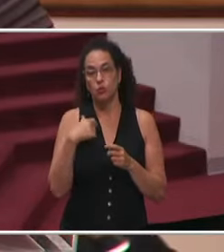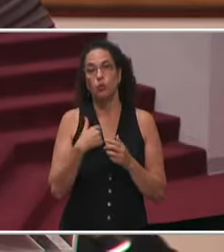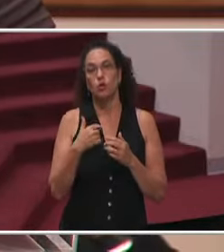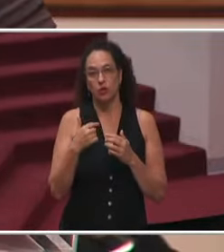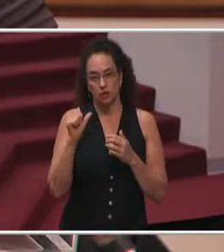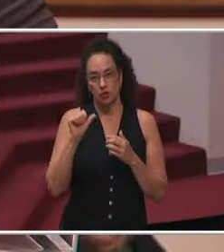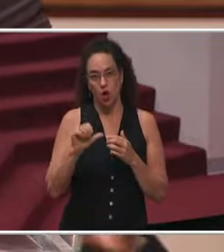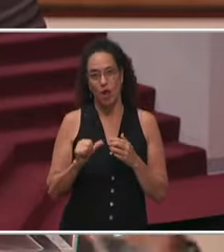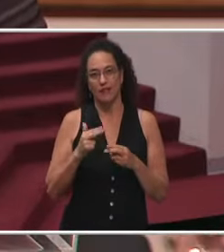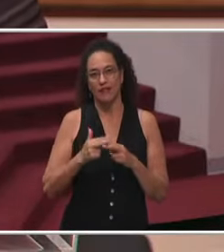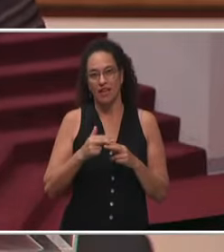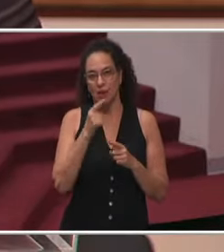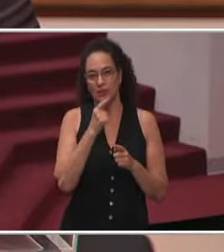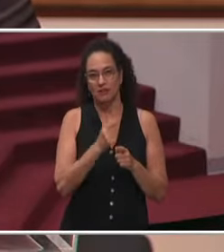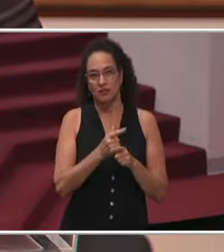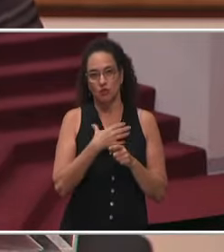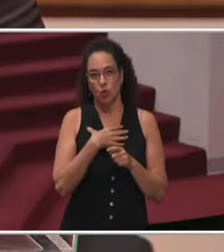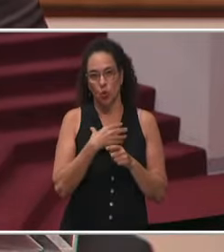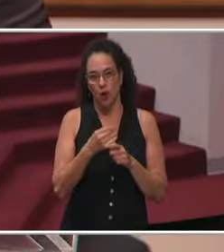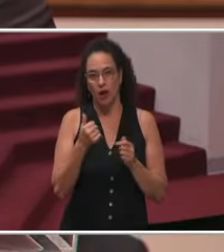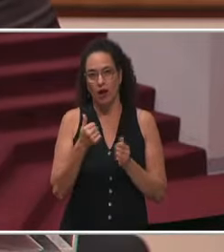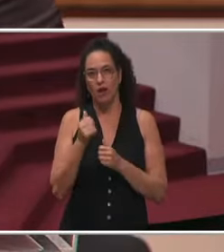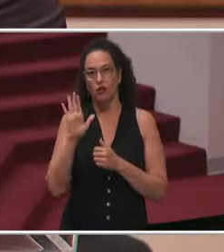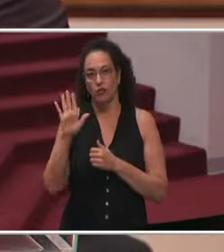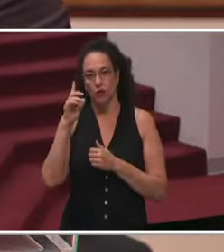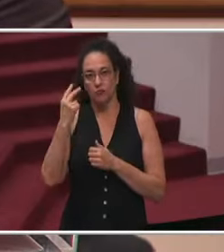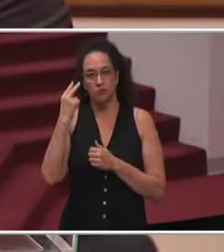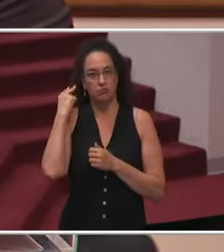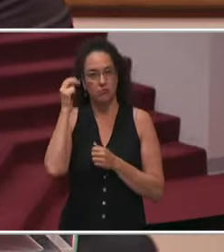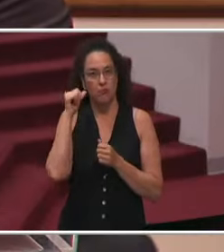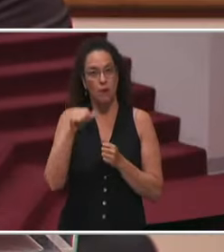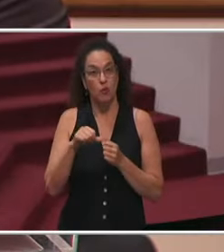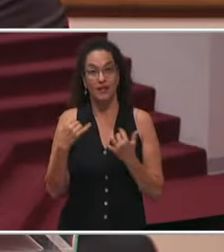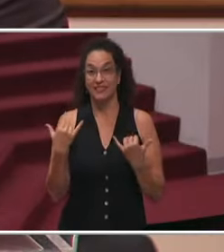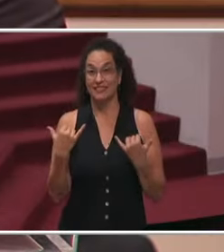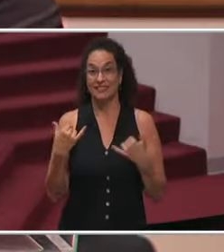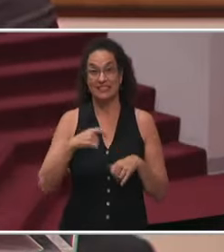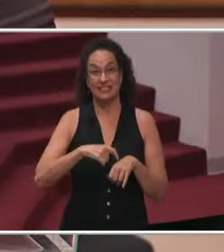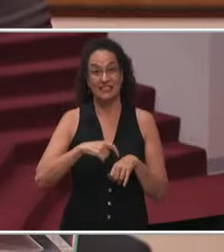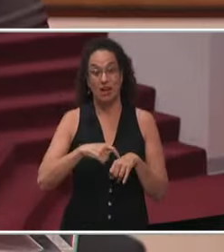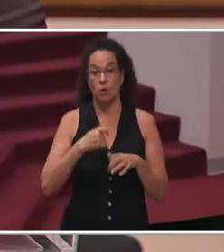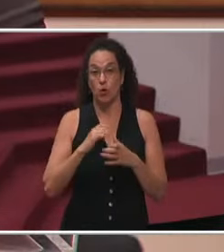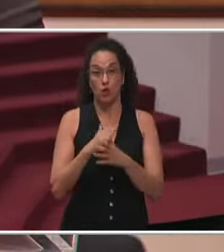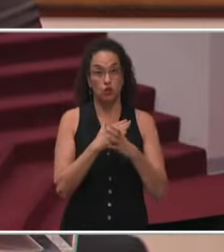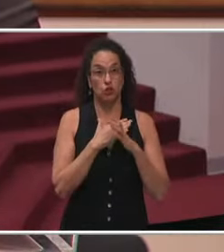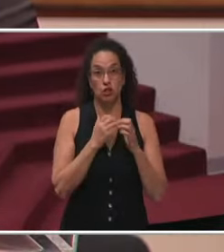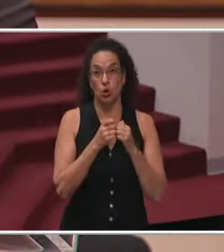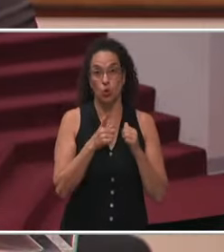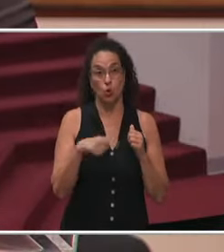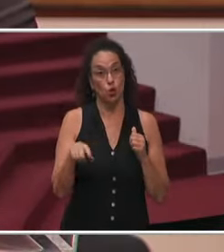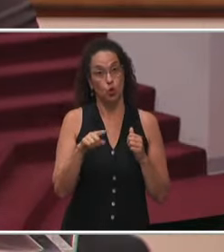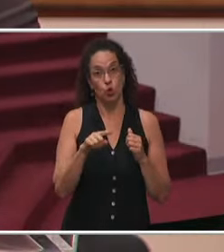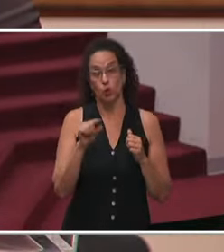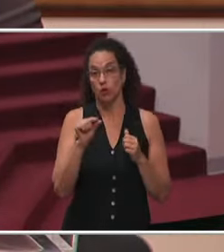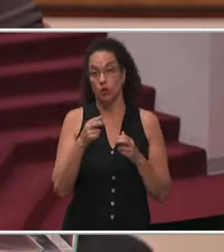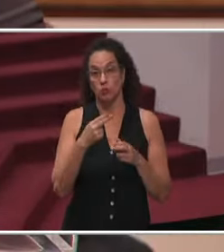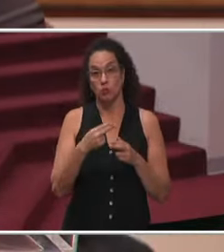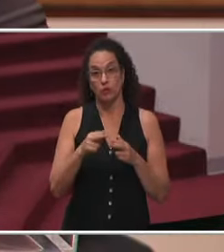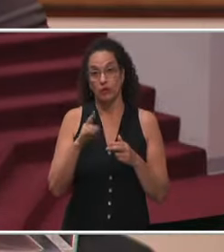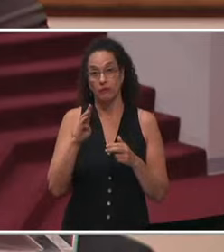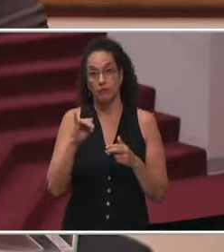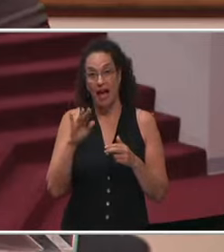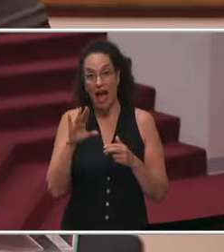White in their memory. At this time, I would like to share with you a little brief bio